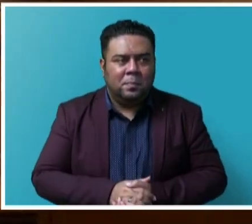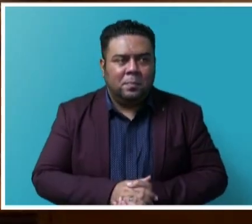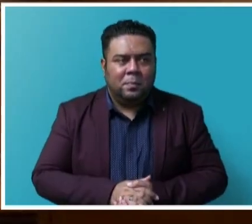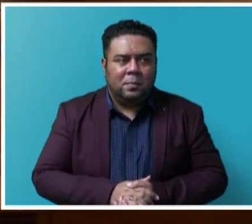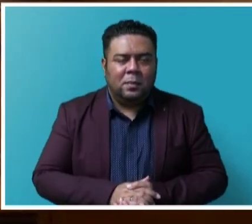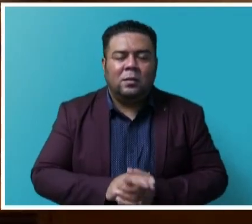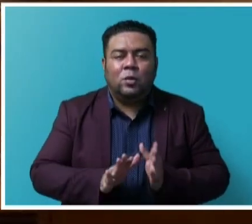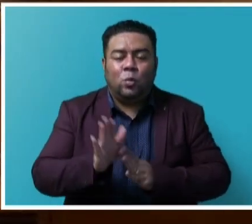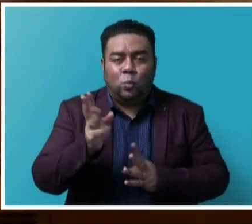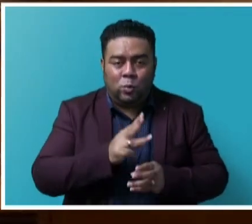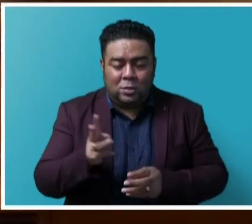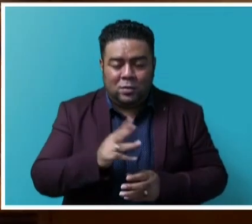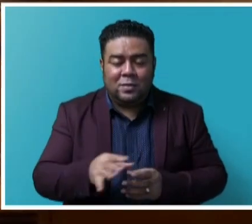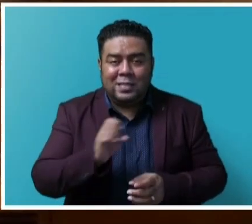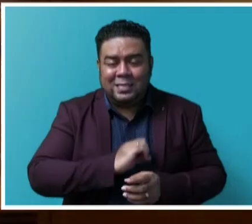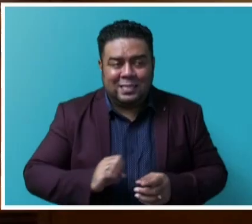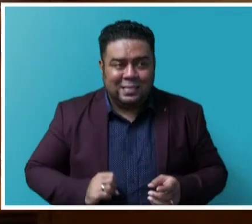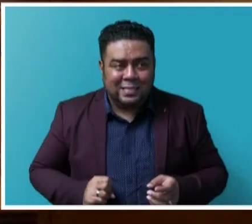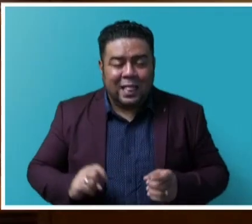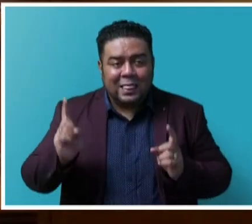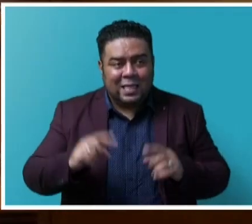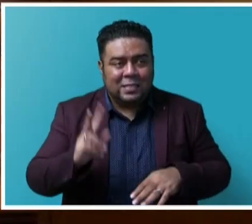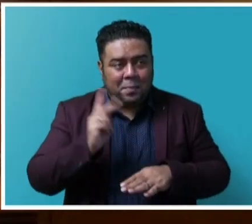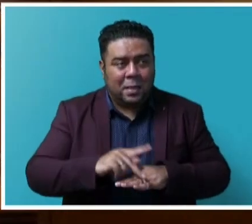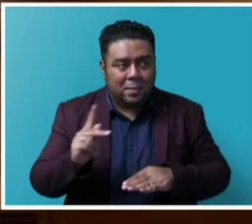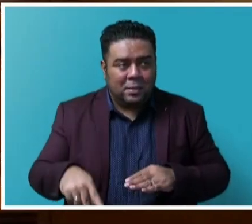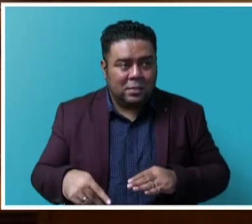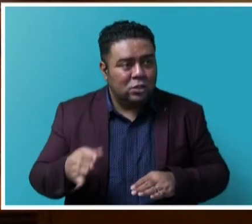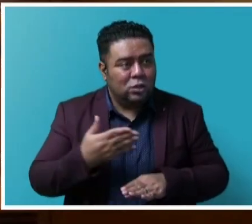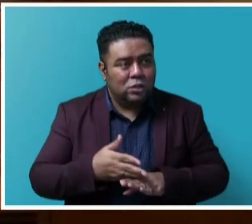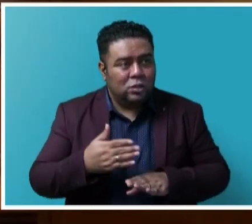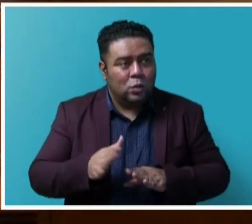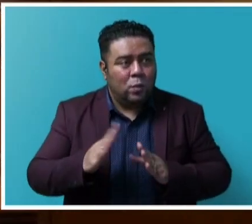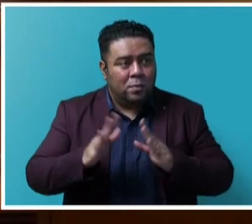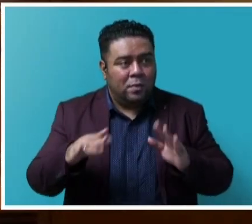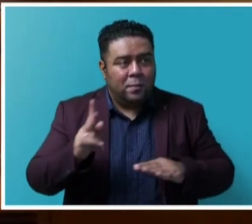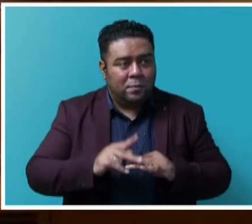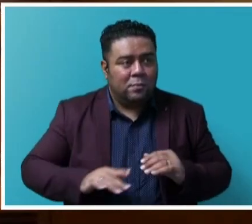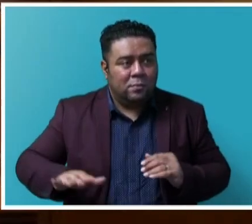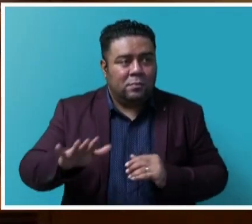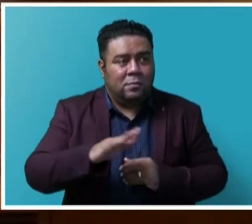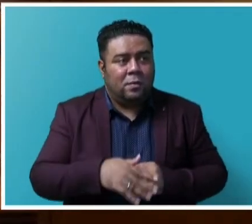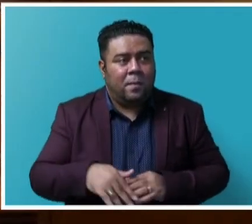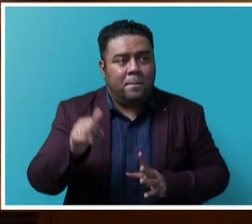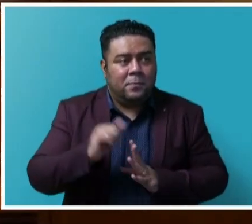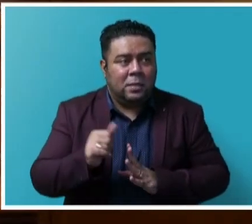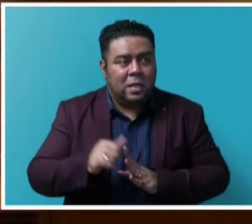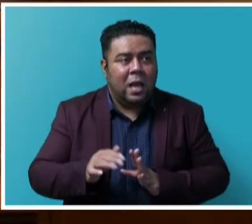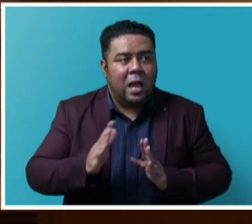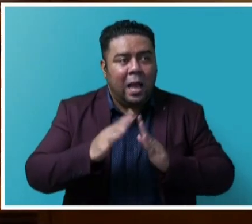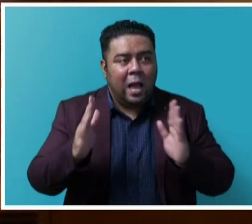His Excellency, and I quote, "This Parliament is not just a chamber of debate, but it is a house of